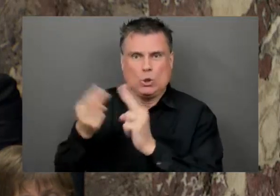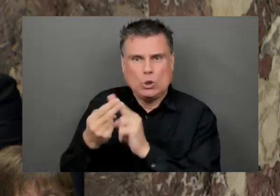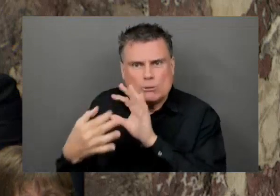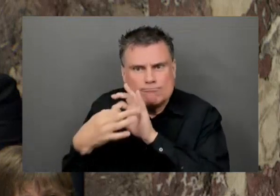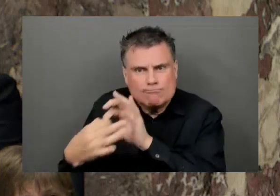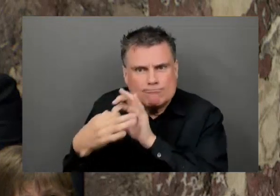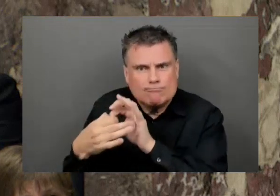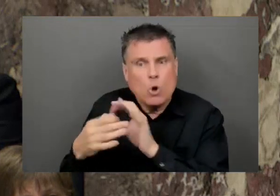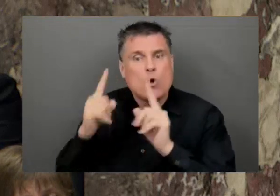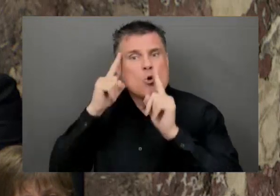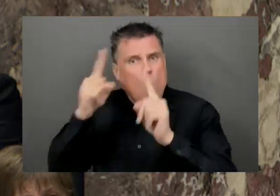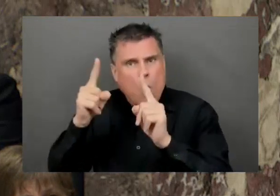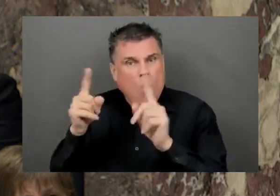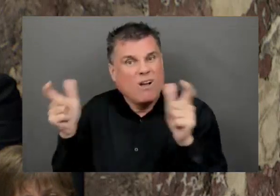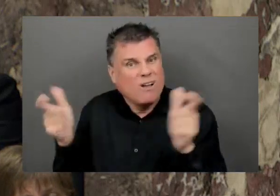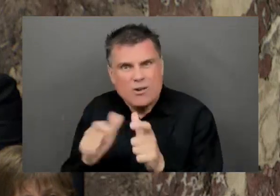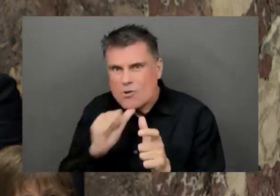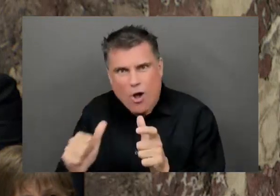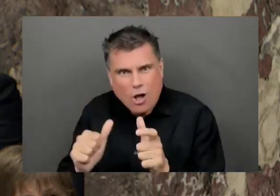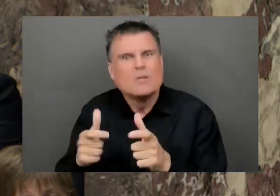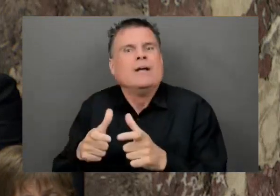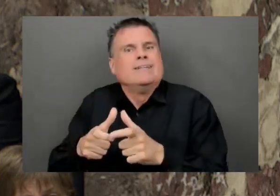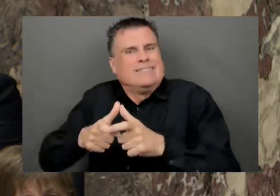nurses came to us, Honourable Speaker,